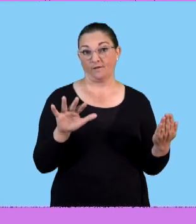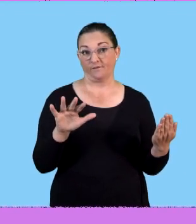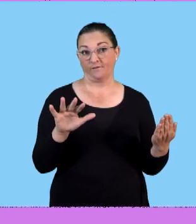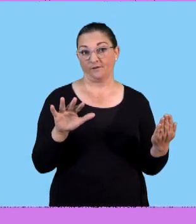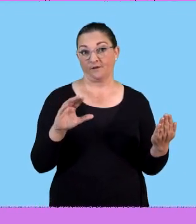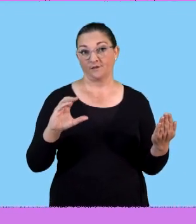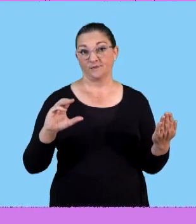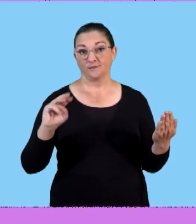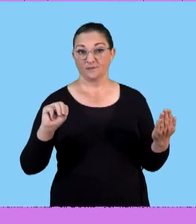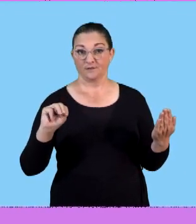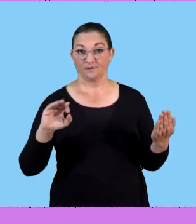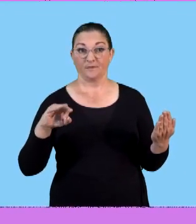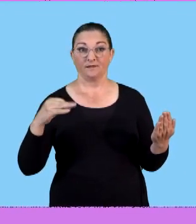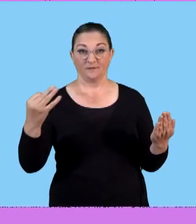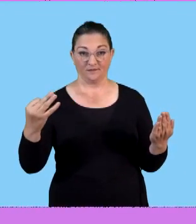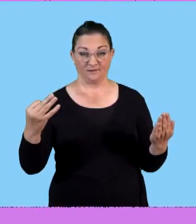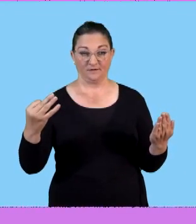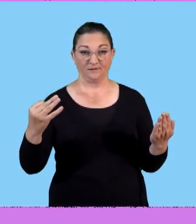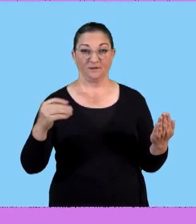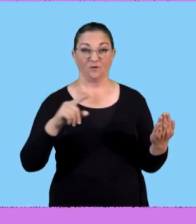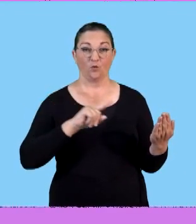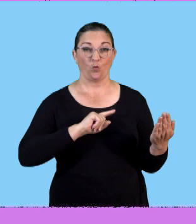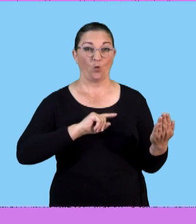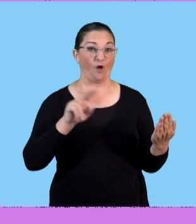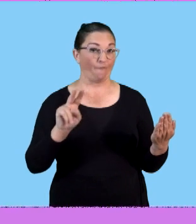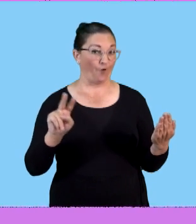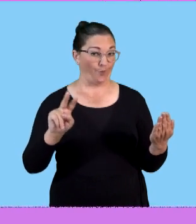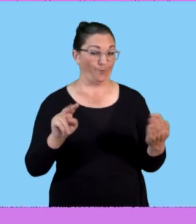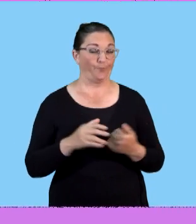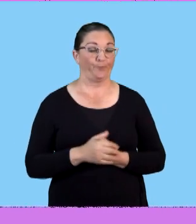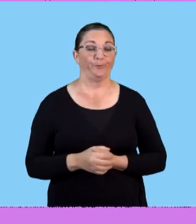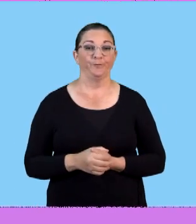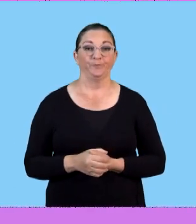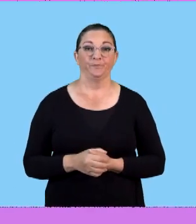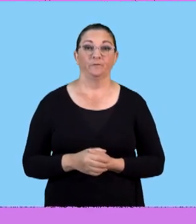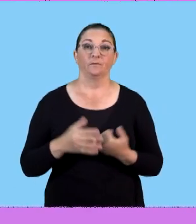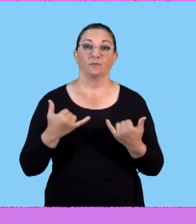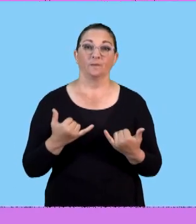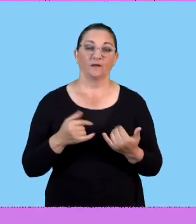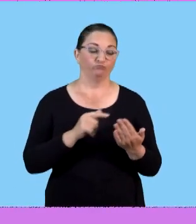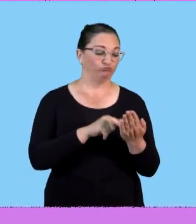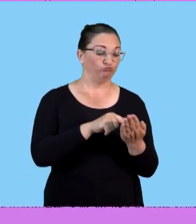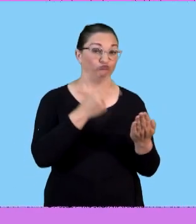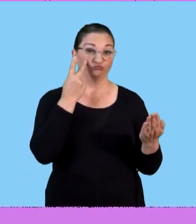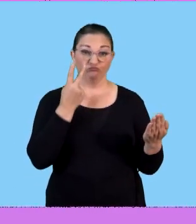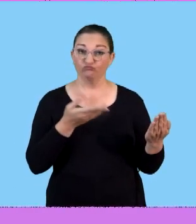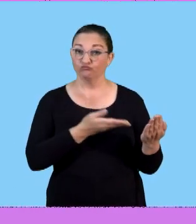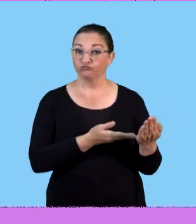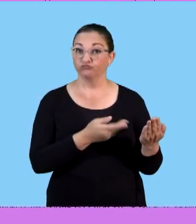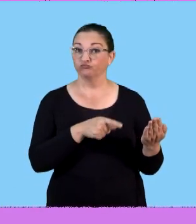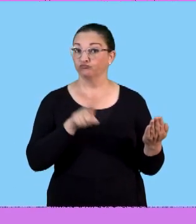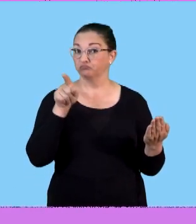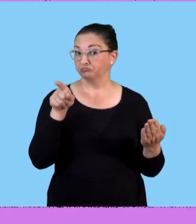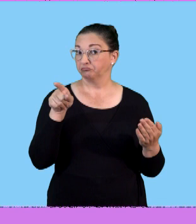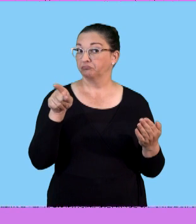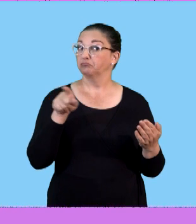1,963.75, and remember it's volume, so I indicate my unit as cubic centimeters. Guys, so based on our calculation, can you see